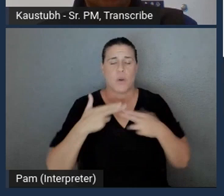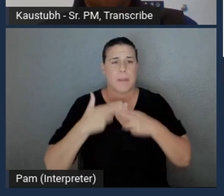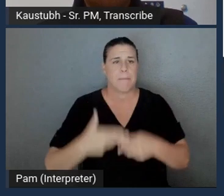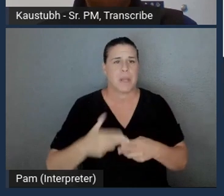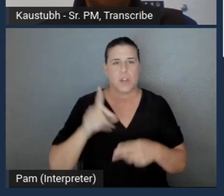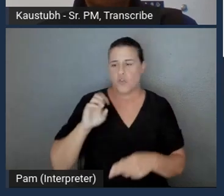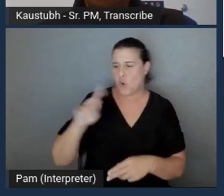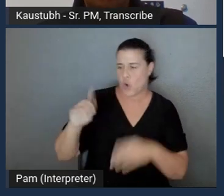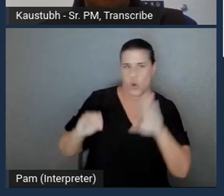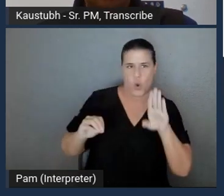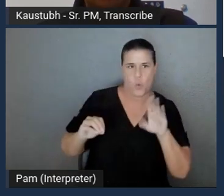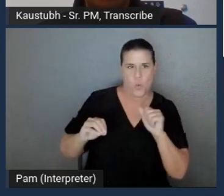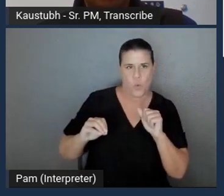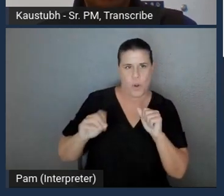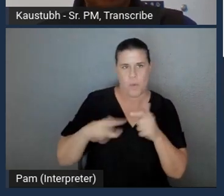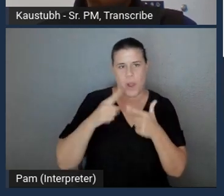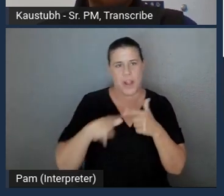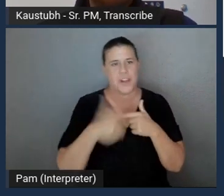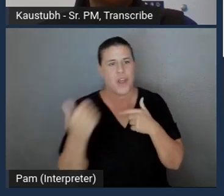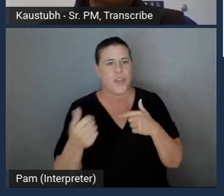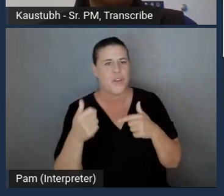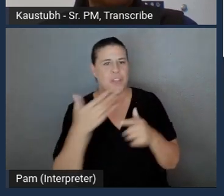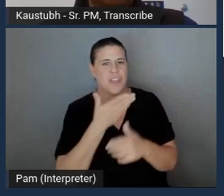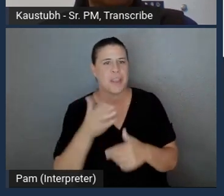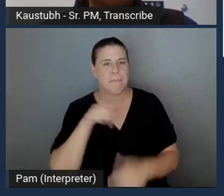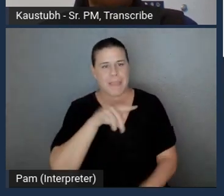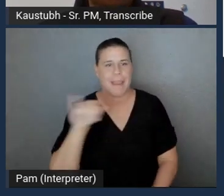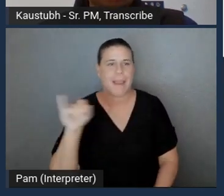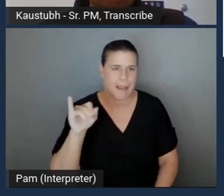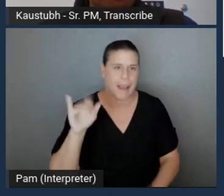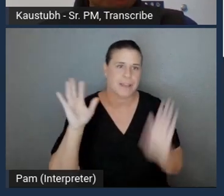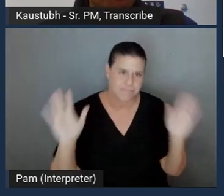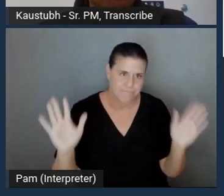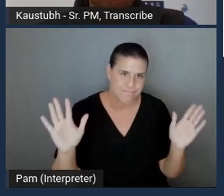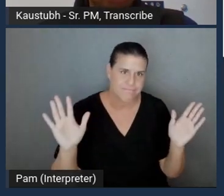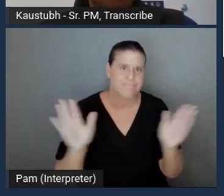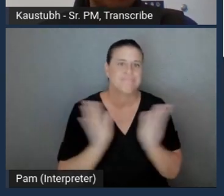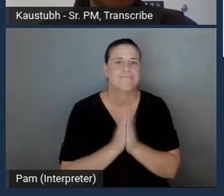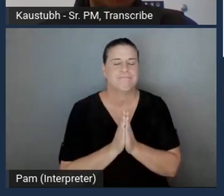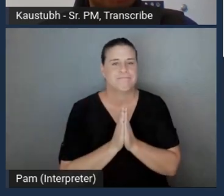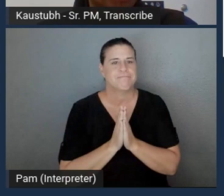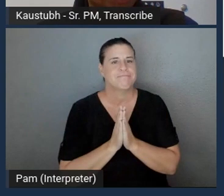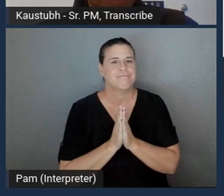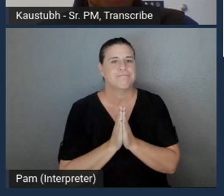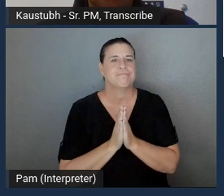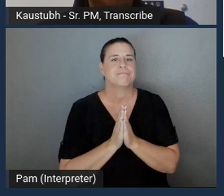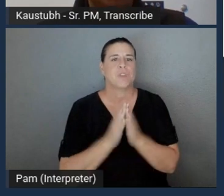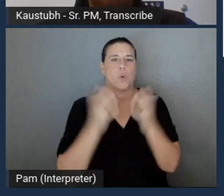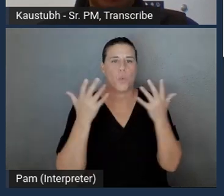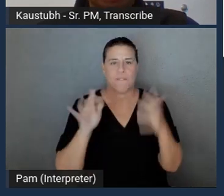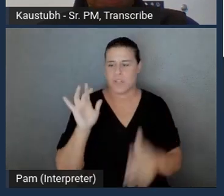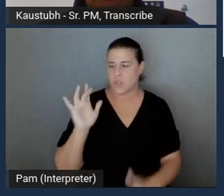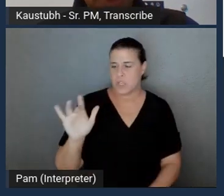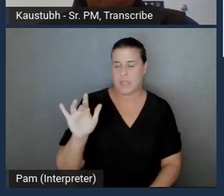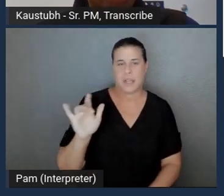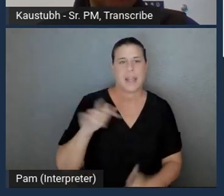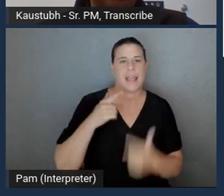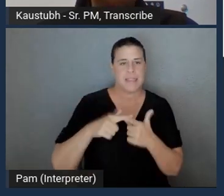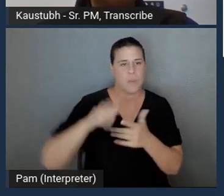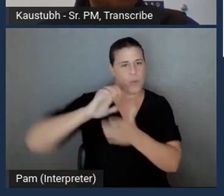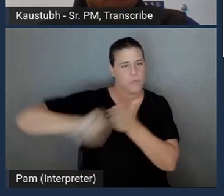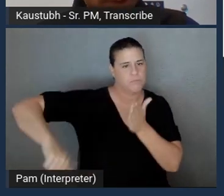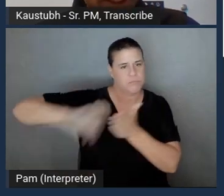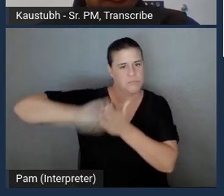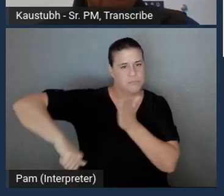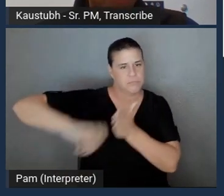most promising features here, PII, right? So here, once you turn this on, we will start redacting your transcripts